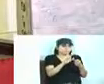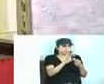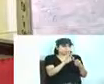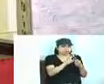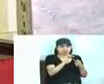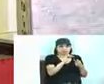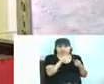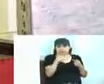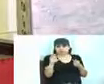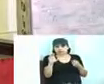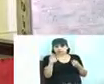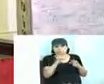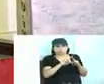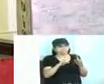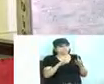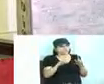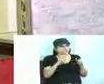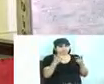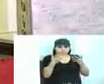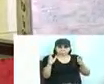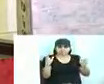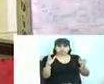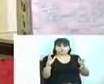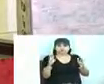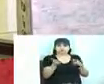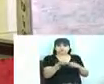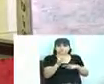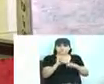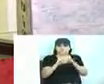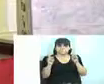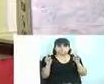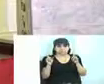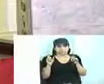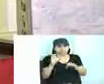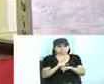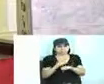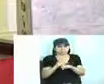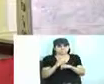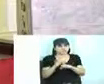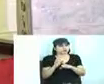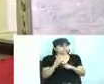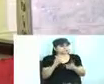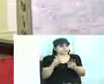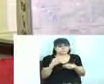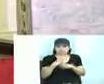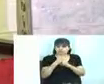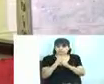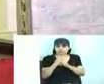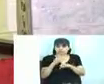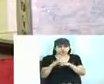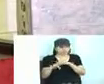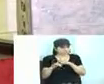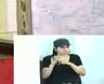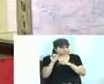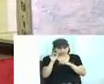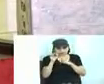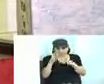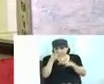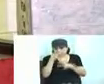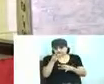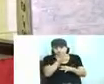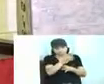MCC, but he's done this at a number of different churches, and so he's just making it available if it interests you.